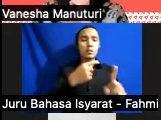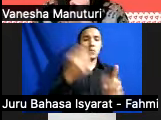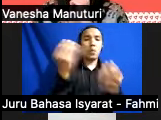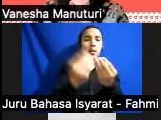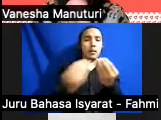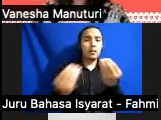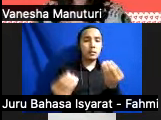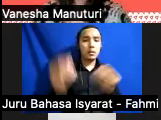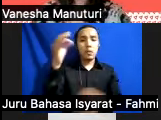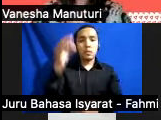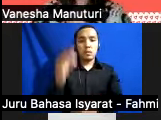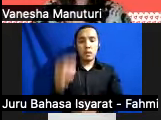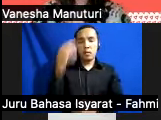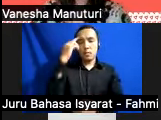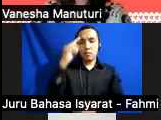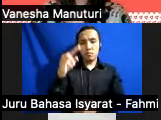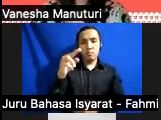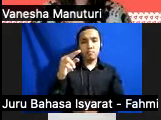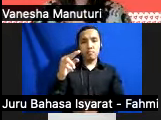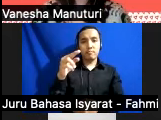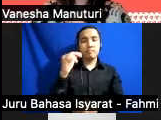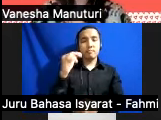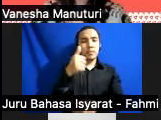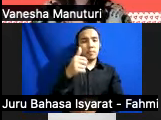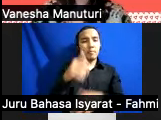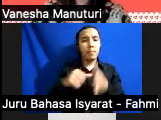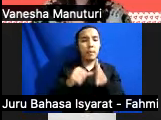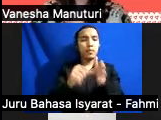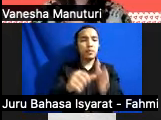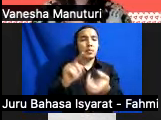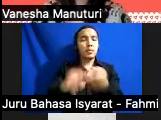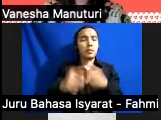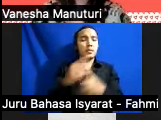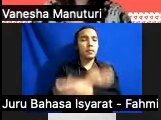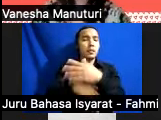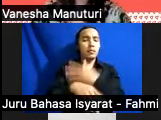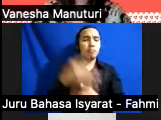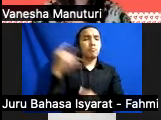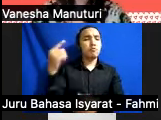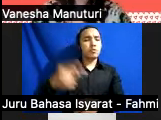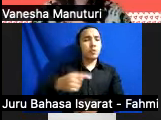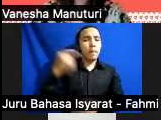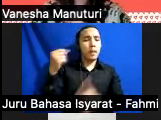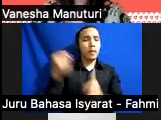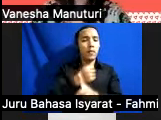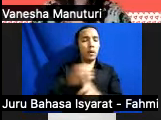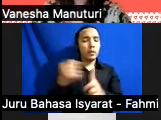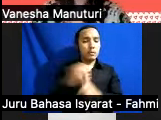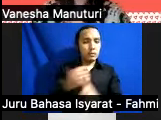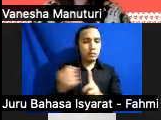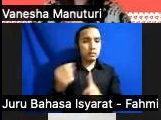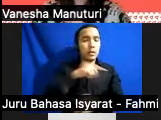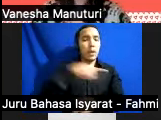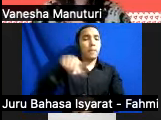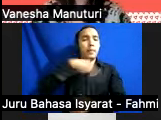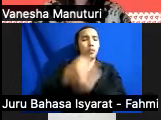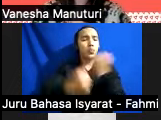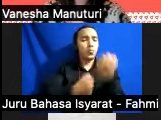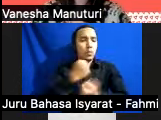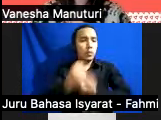the need of the persons with disabilities. Well, of course, the advocacy activities that we do is